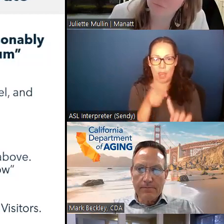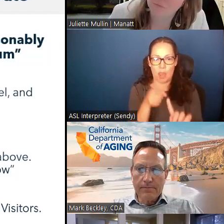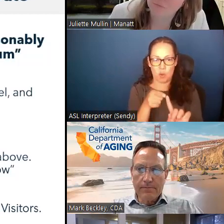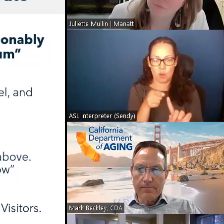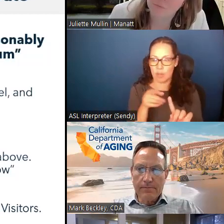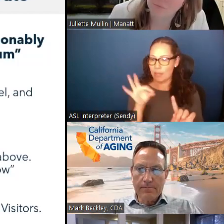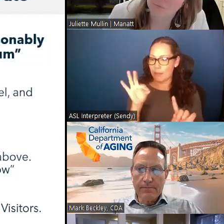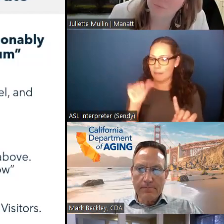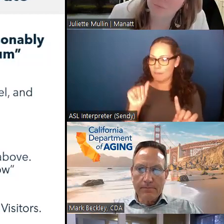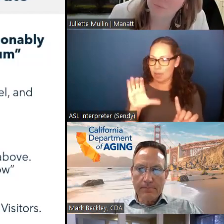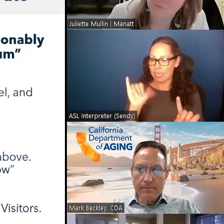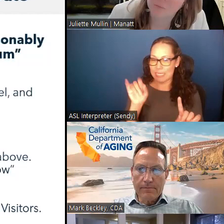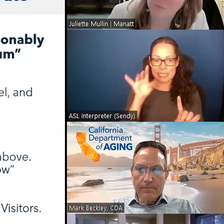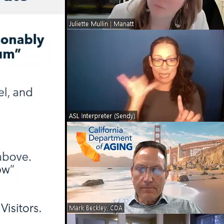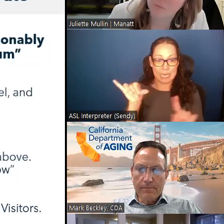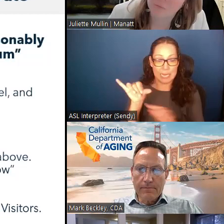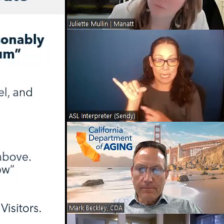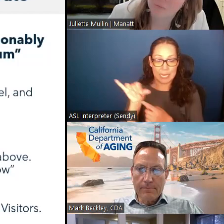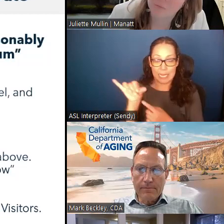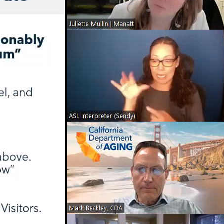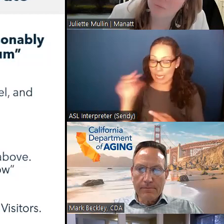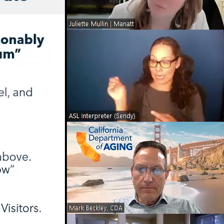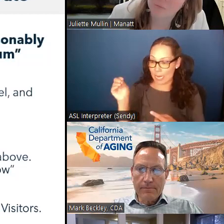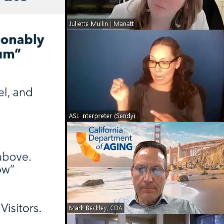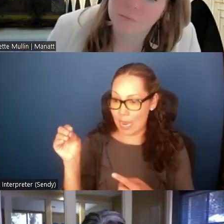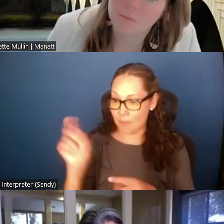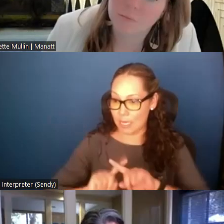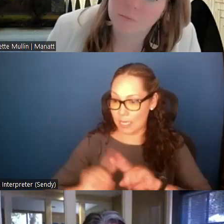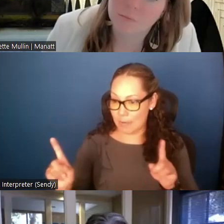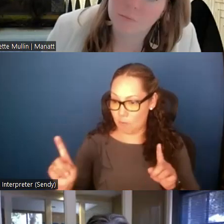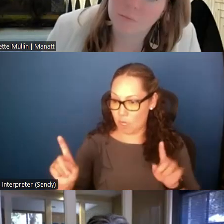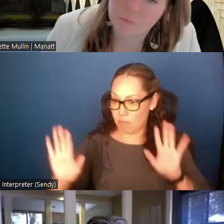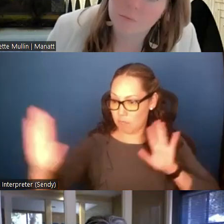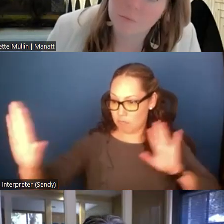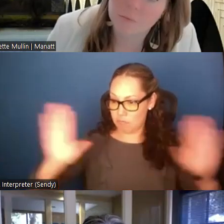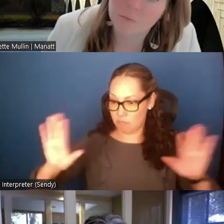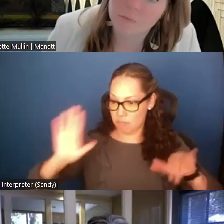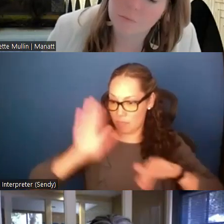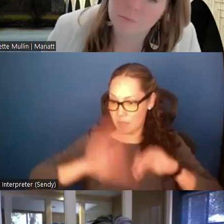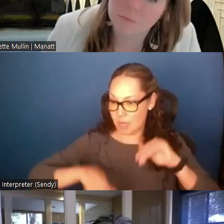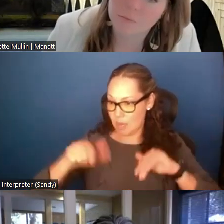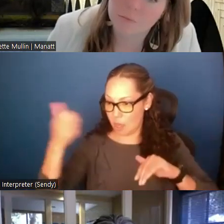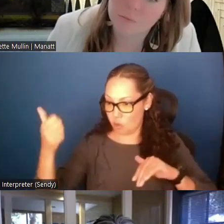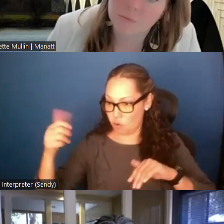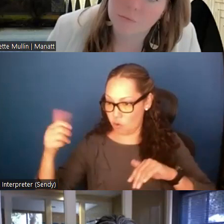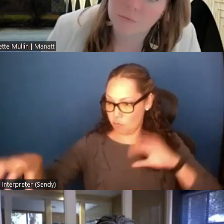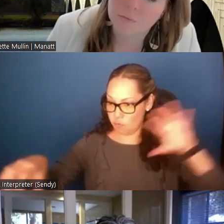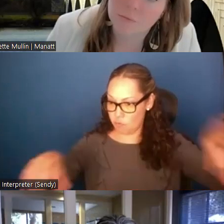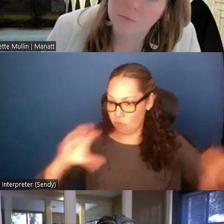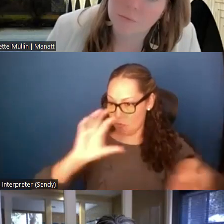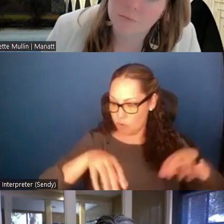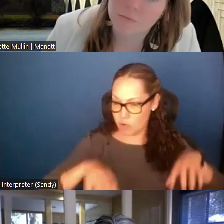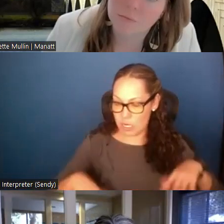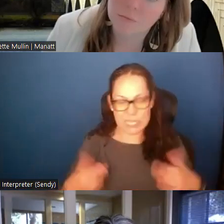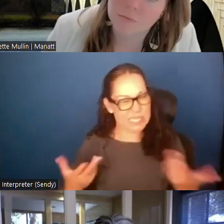a specific visitation policy that might be different from another facilities. And I want to be a little bit careful there